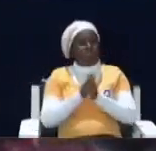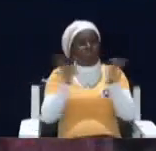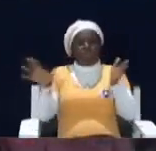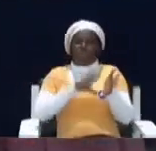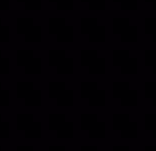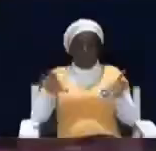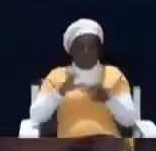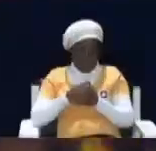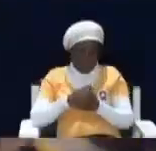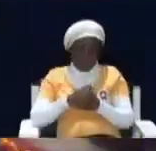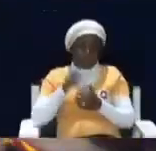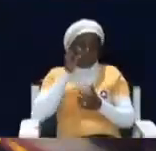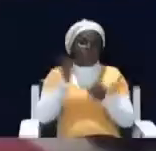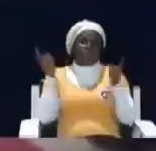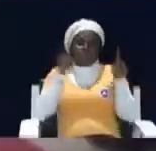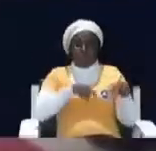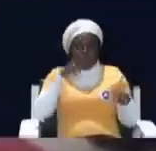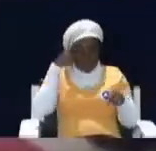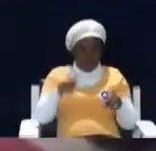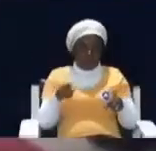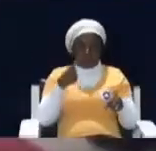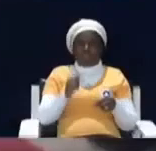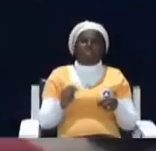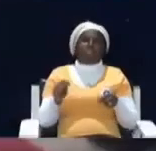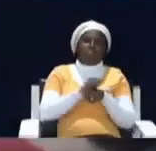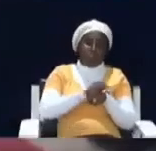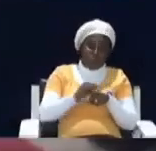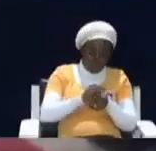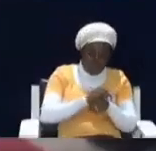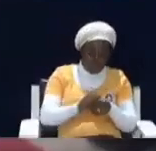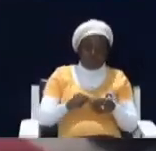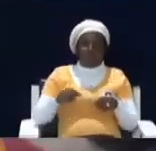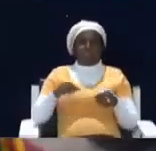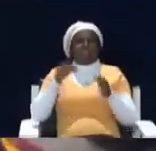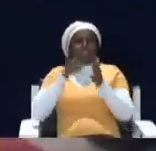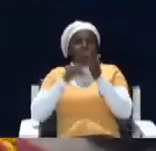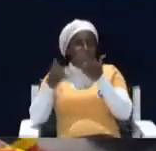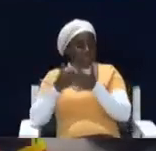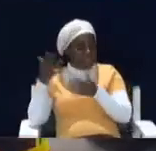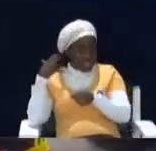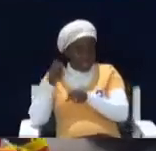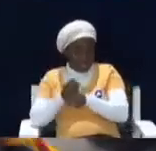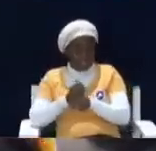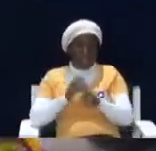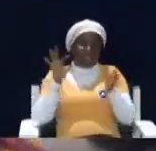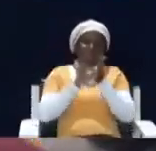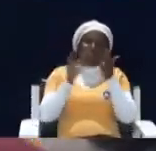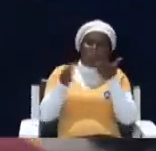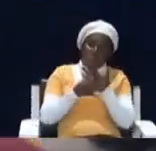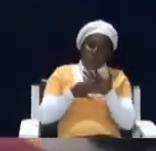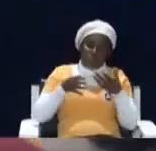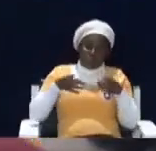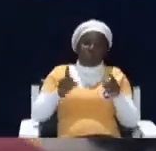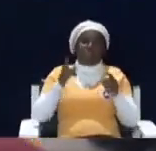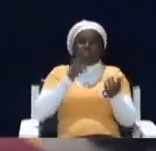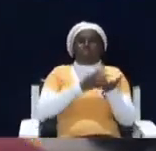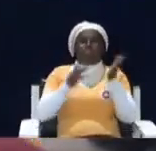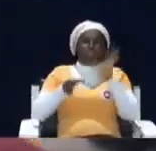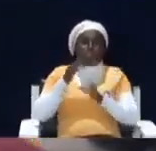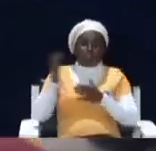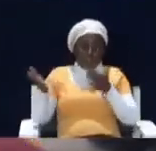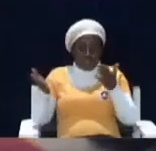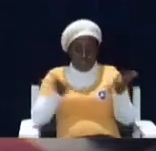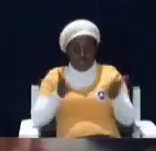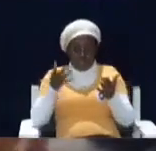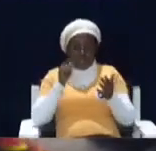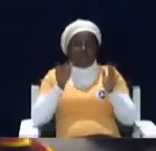came for the rehearsal that January last year. February, during the Holy Ghost service of